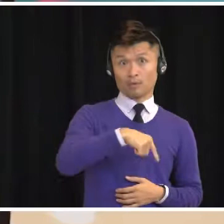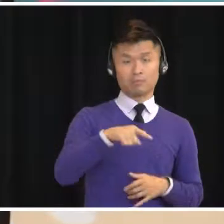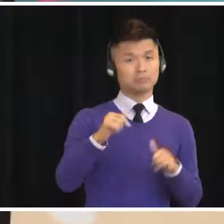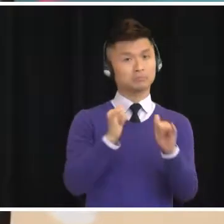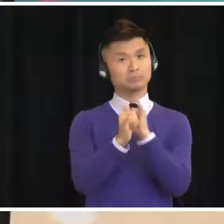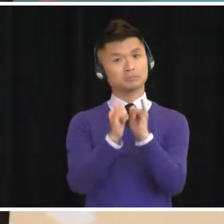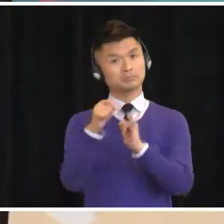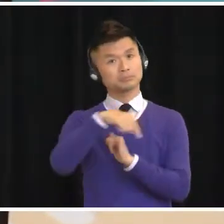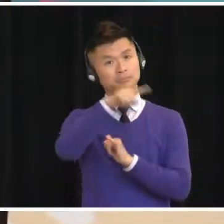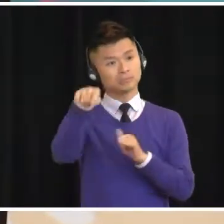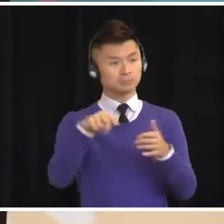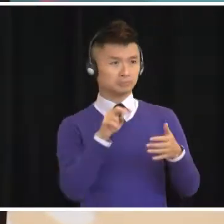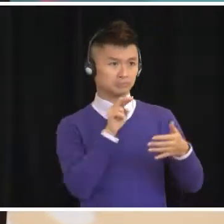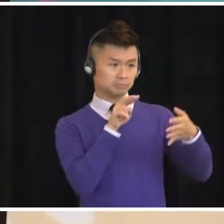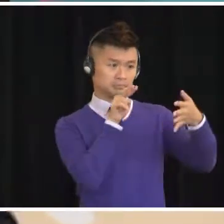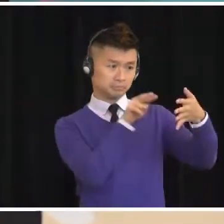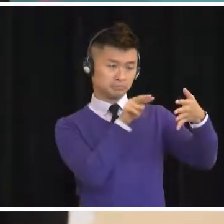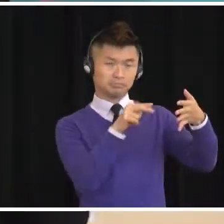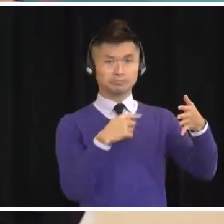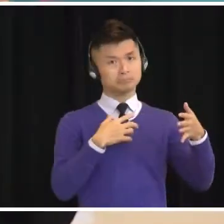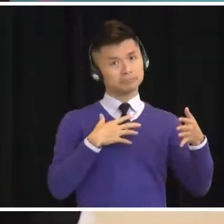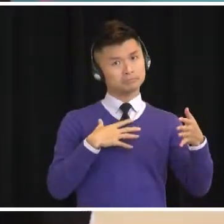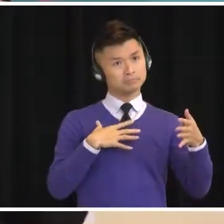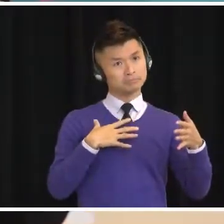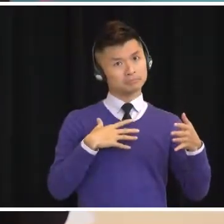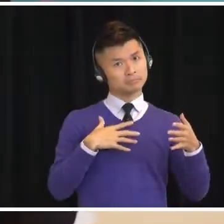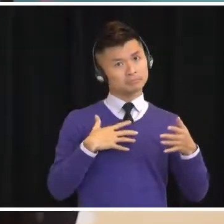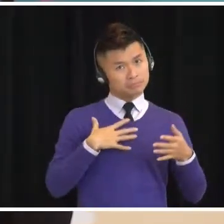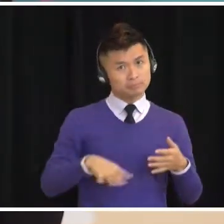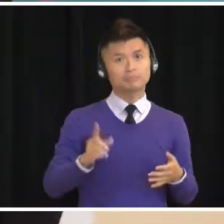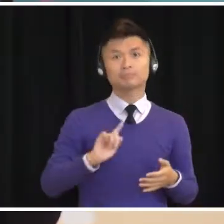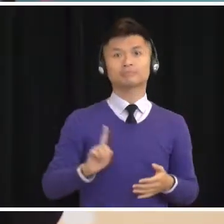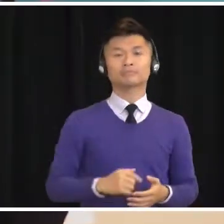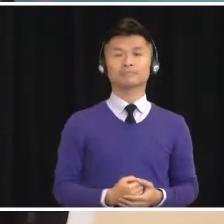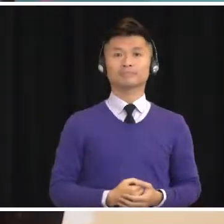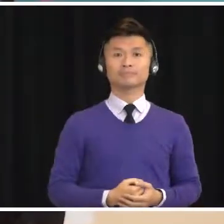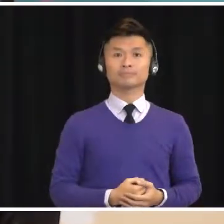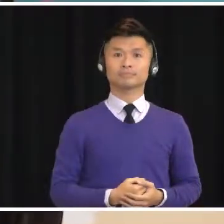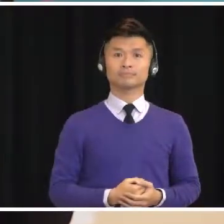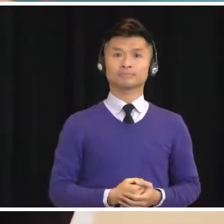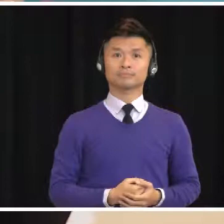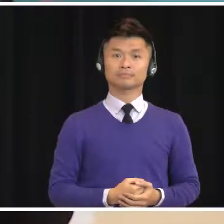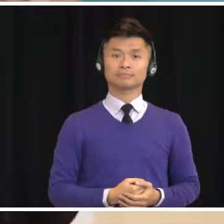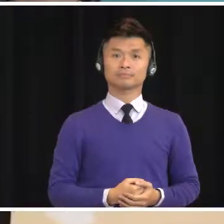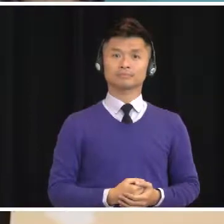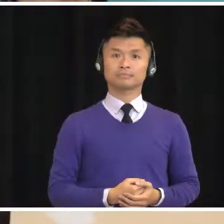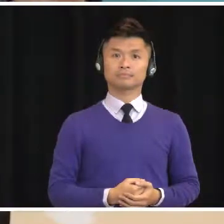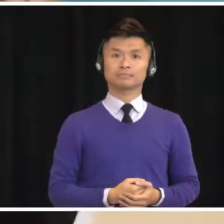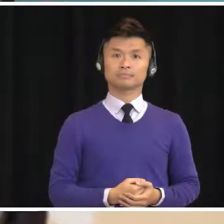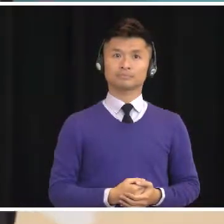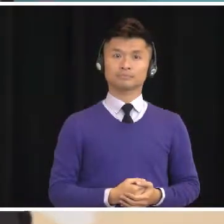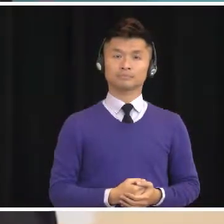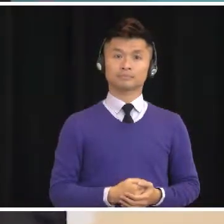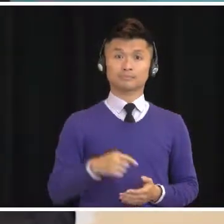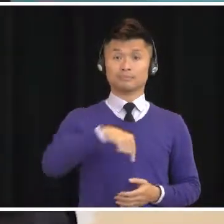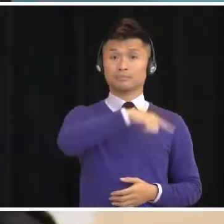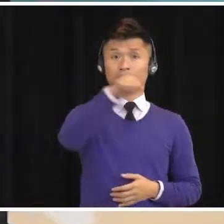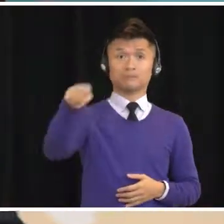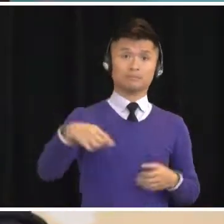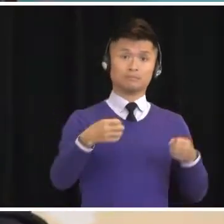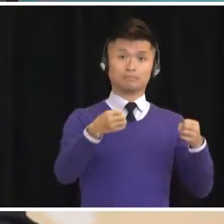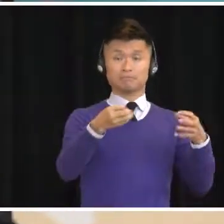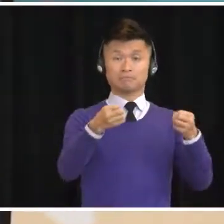Is it your view, when you talk of best interests of the child, in particular within a